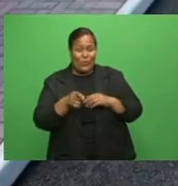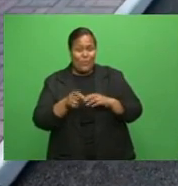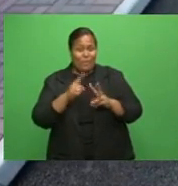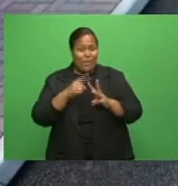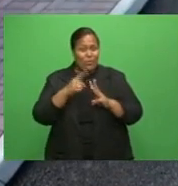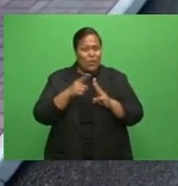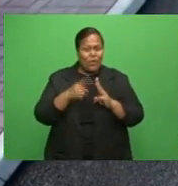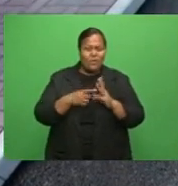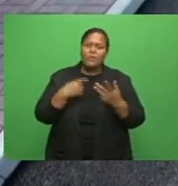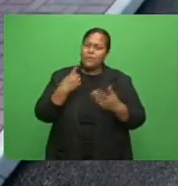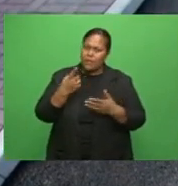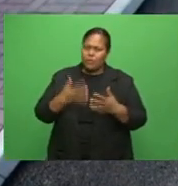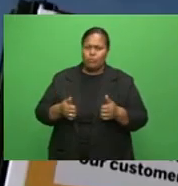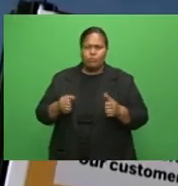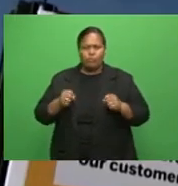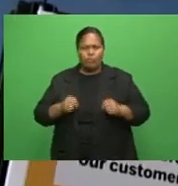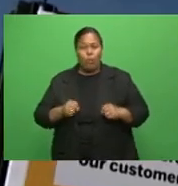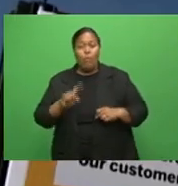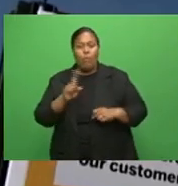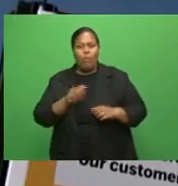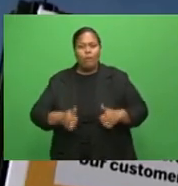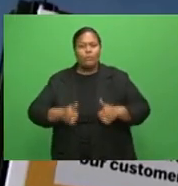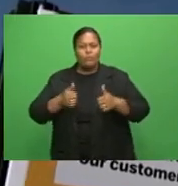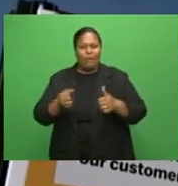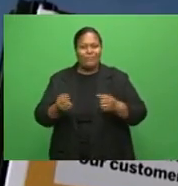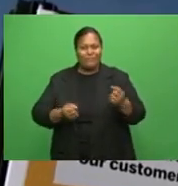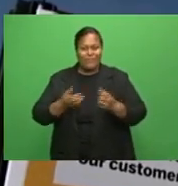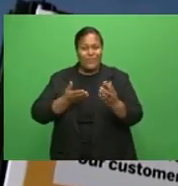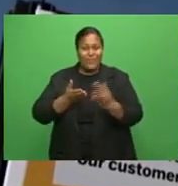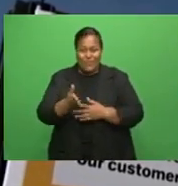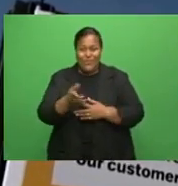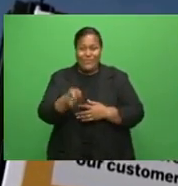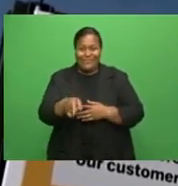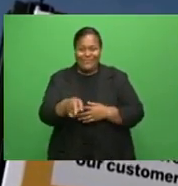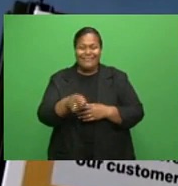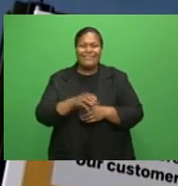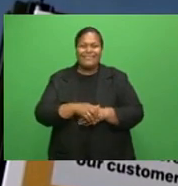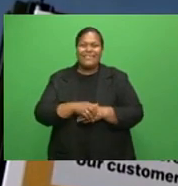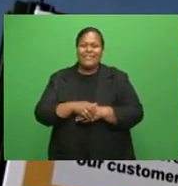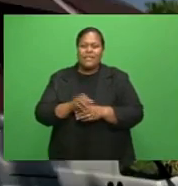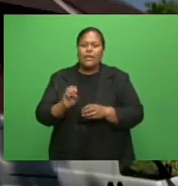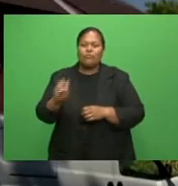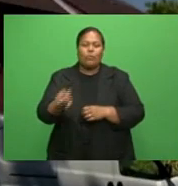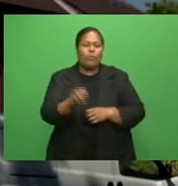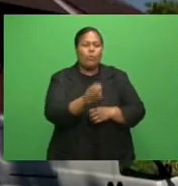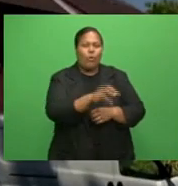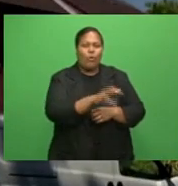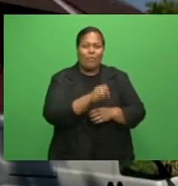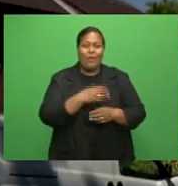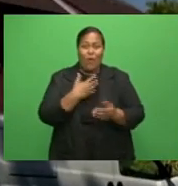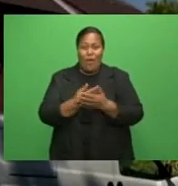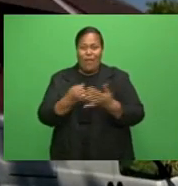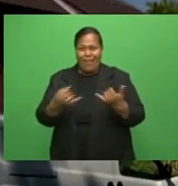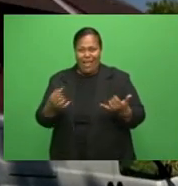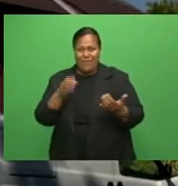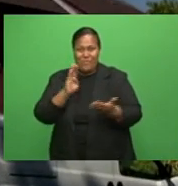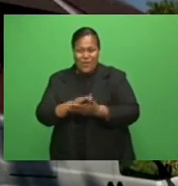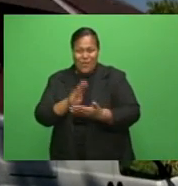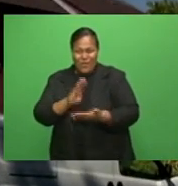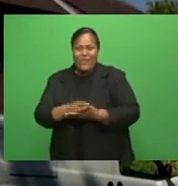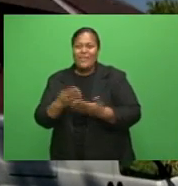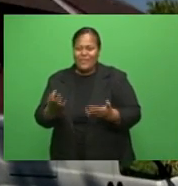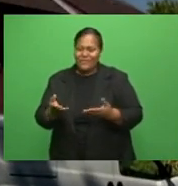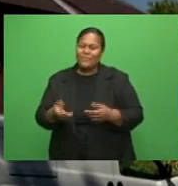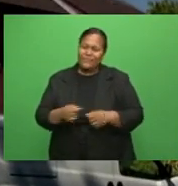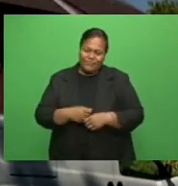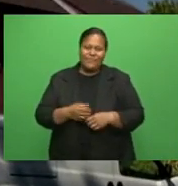McDonald's strong drive-through presence and investments made in delivery and digital over the past few years, saying they have, quote, served us well